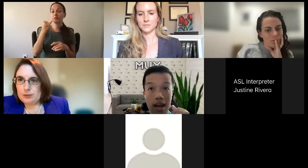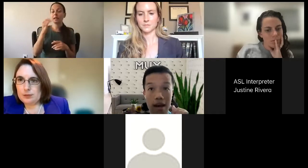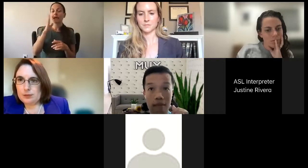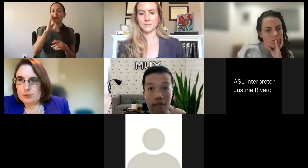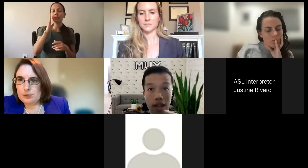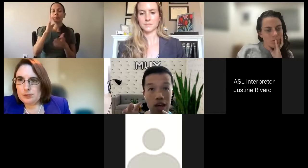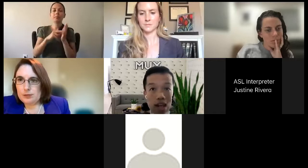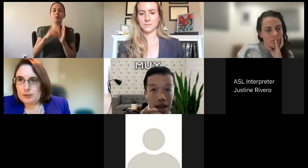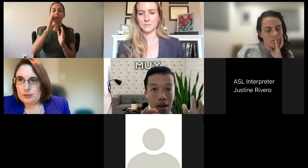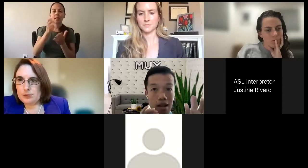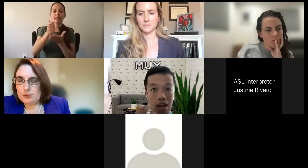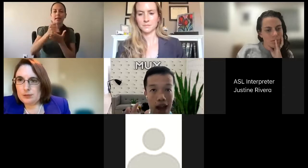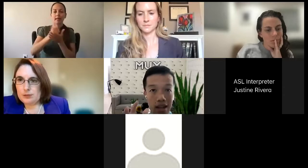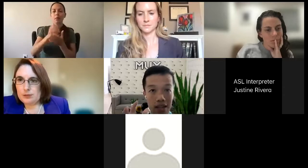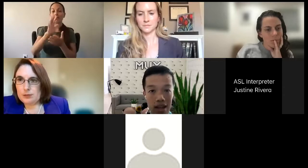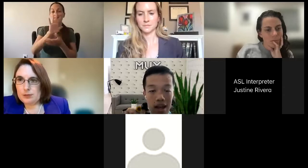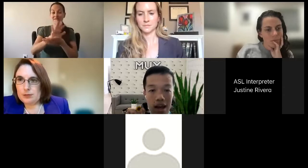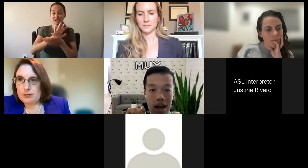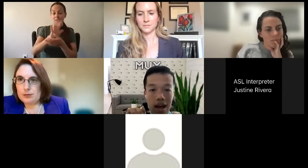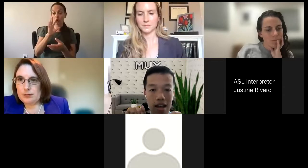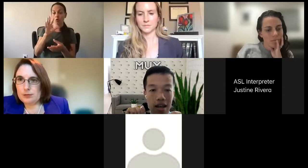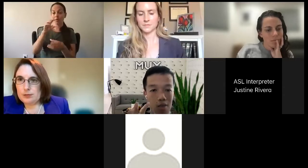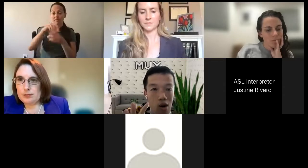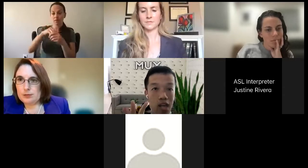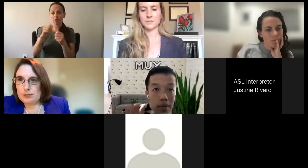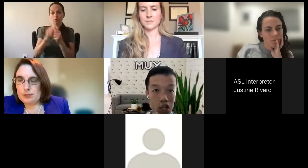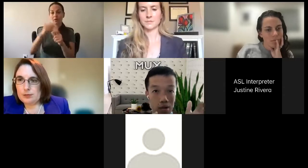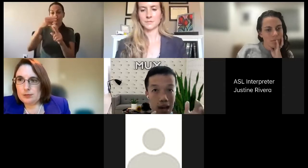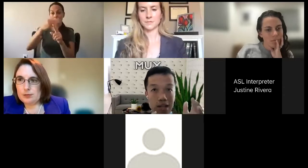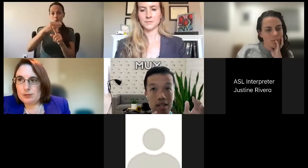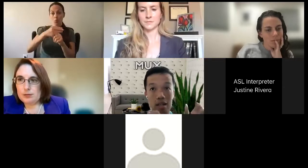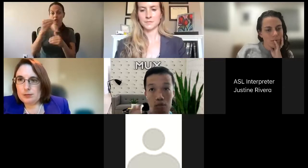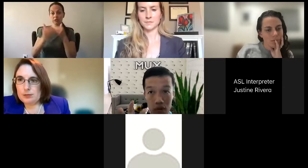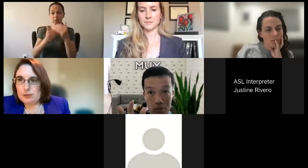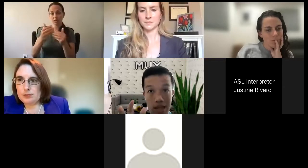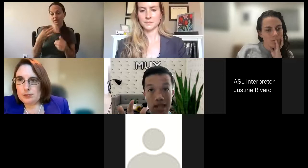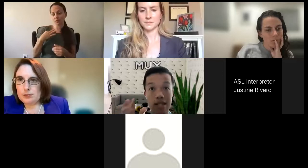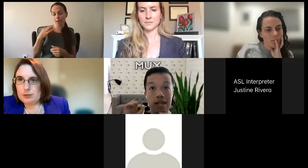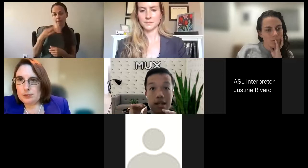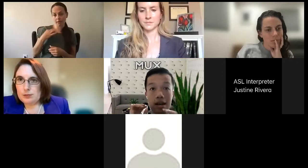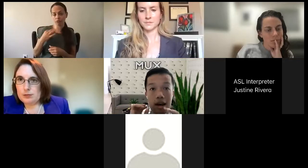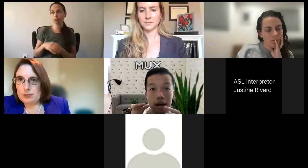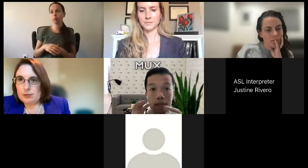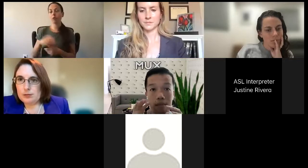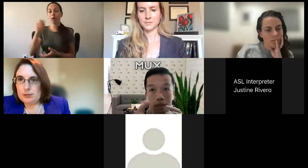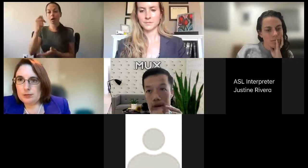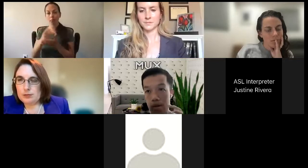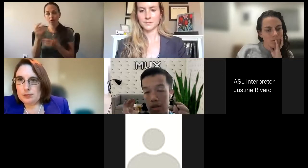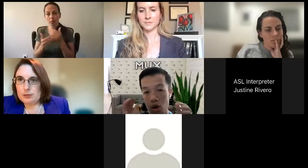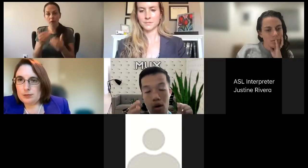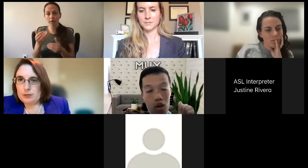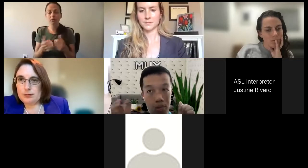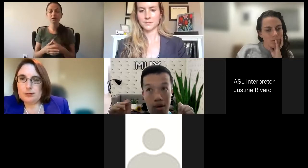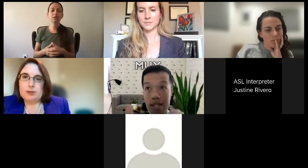integrate video dynamically, interactively in the mortgage application process, the approval process,